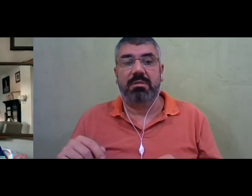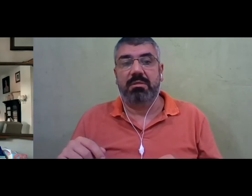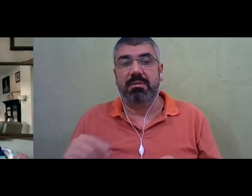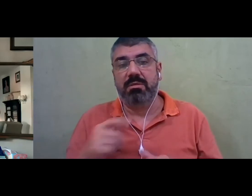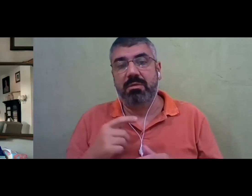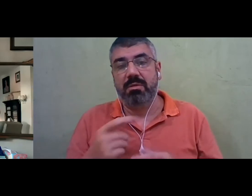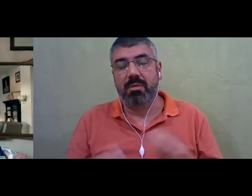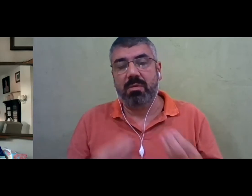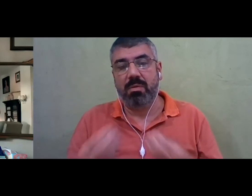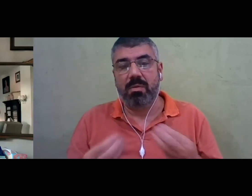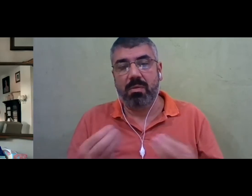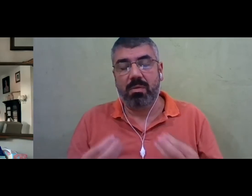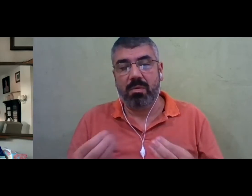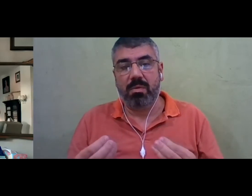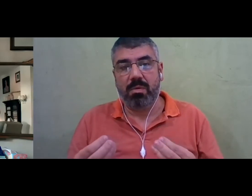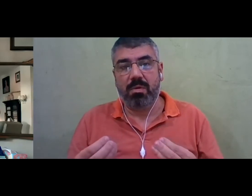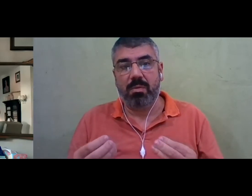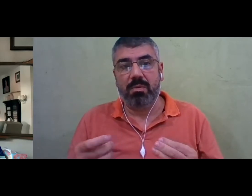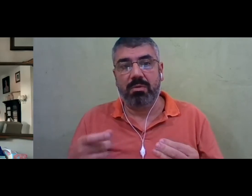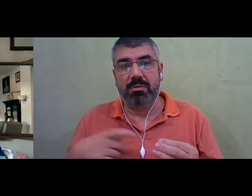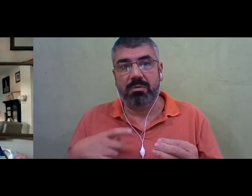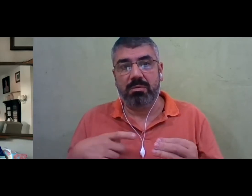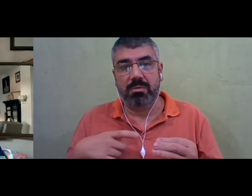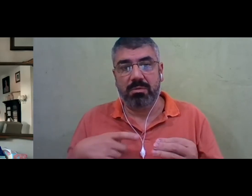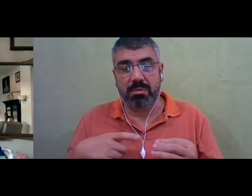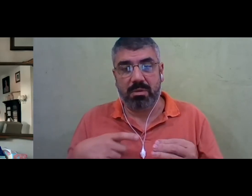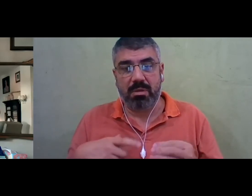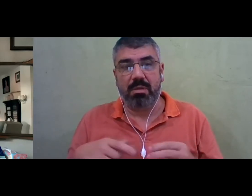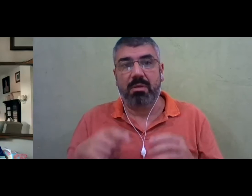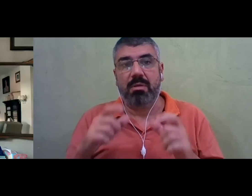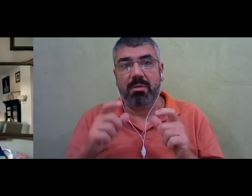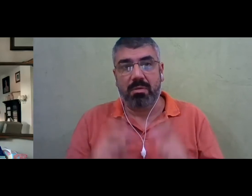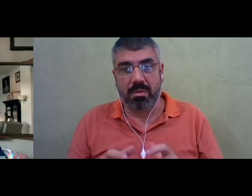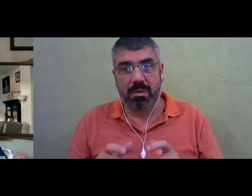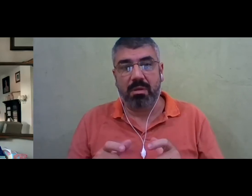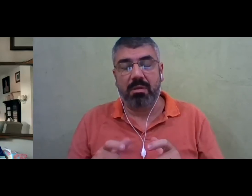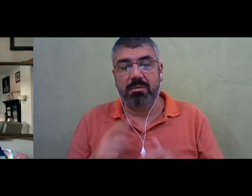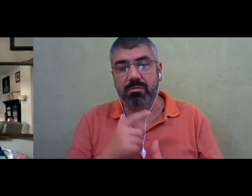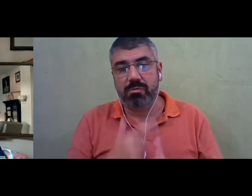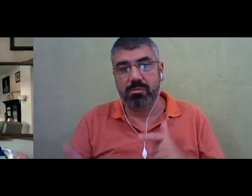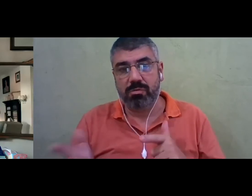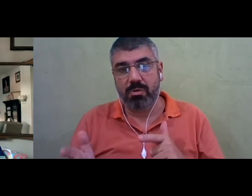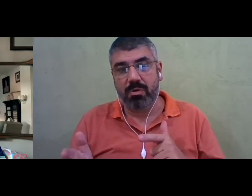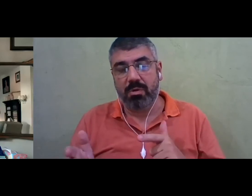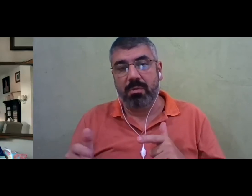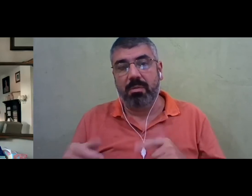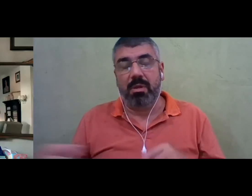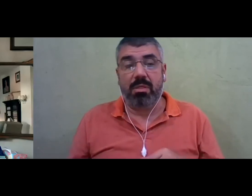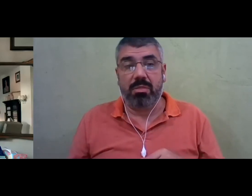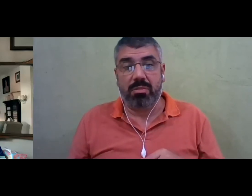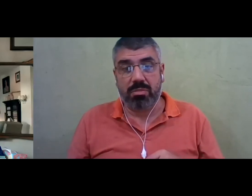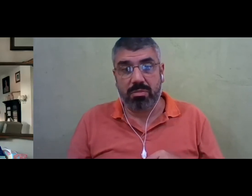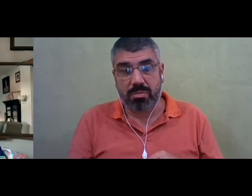get to a point where you can't go on any longer. The system comes into a crisis and a new chapter opens. All